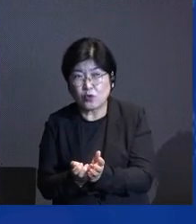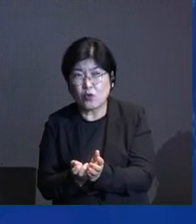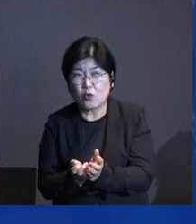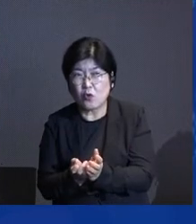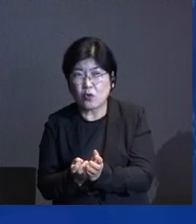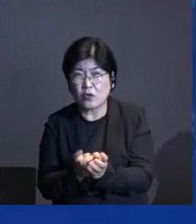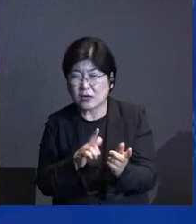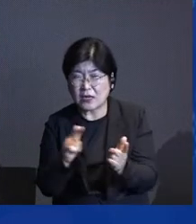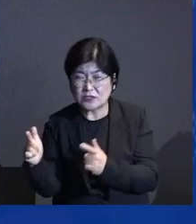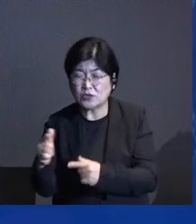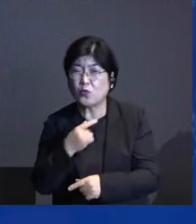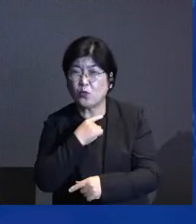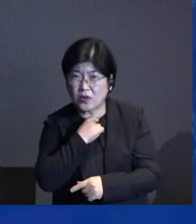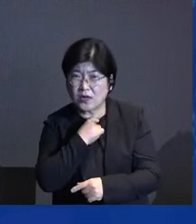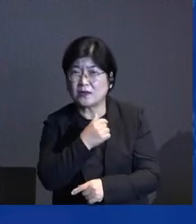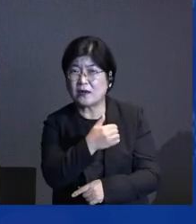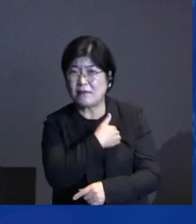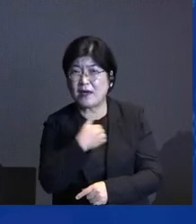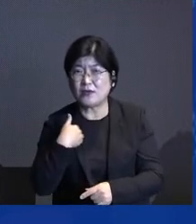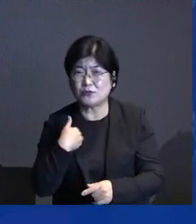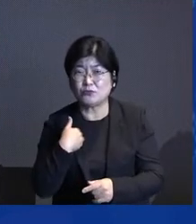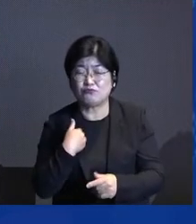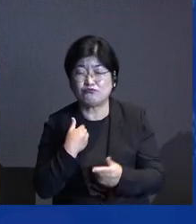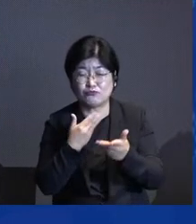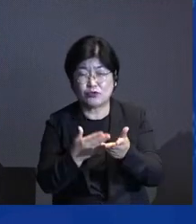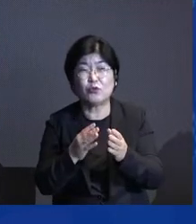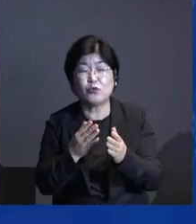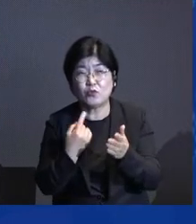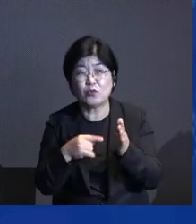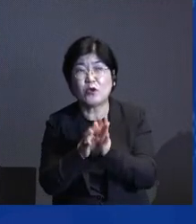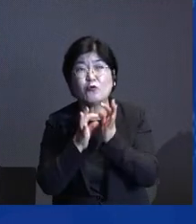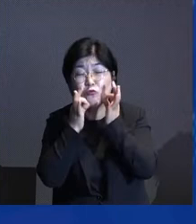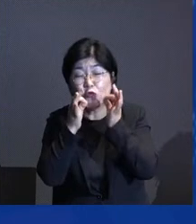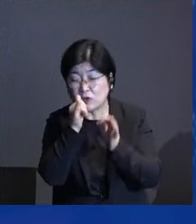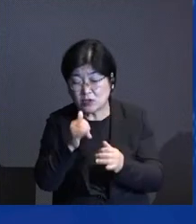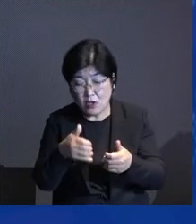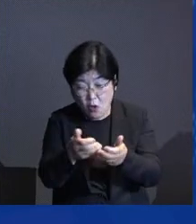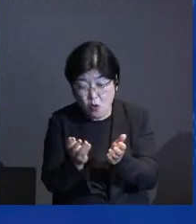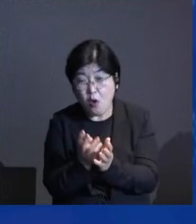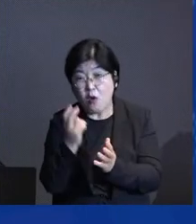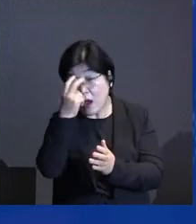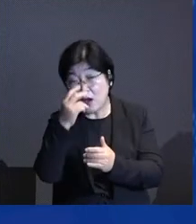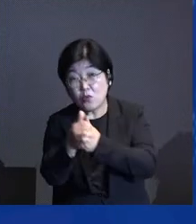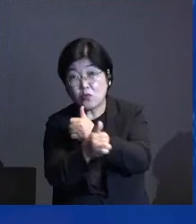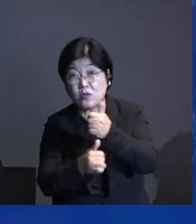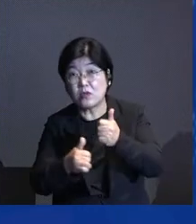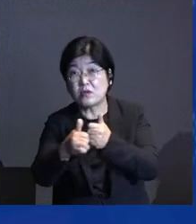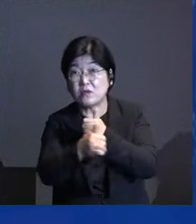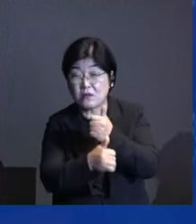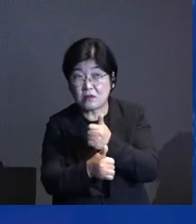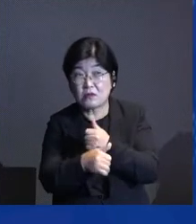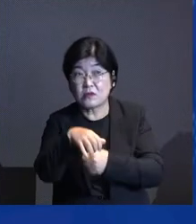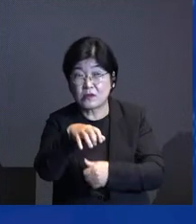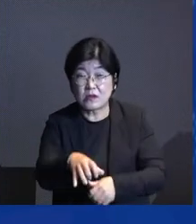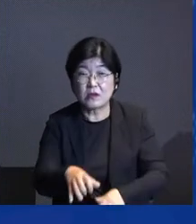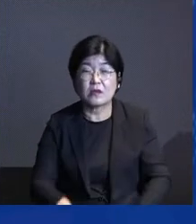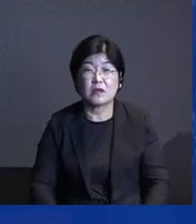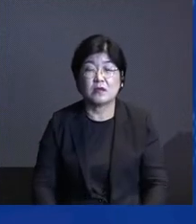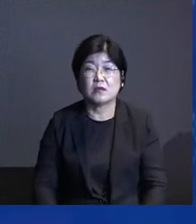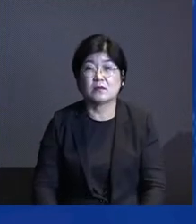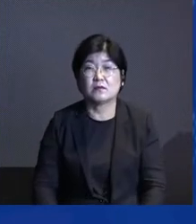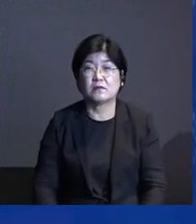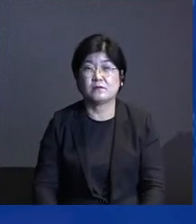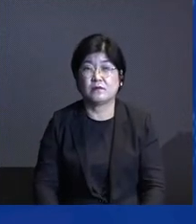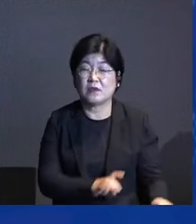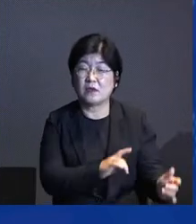the club management board, the club leaders, there are representatives of older people and younger people, male and female.